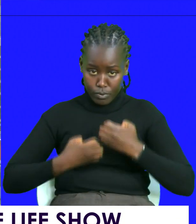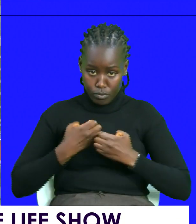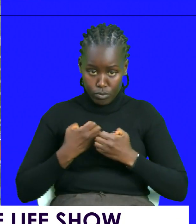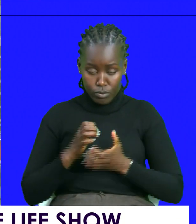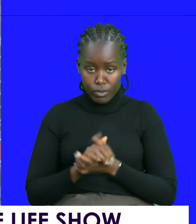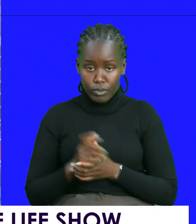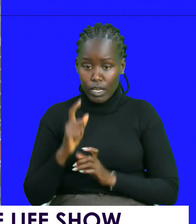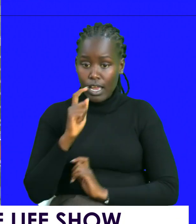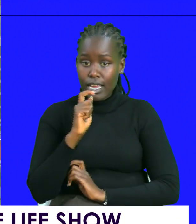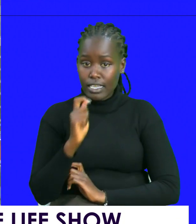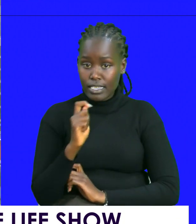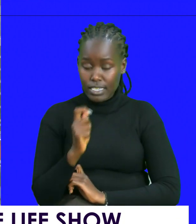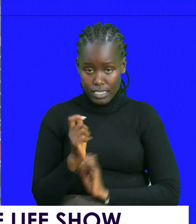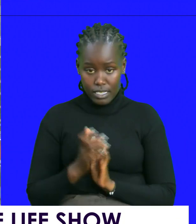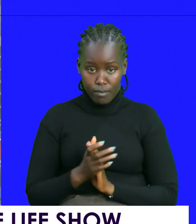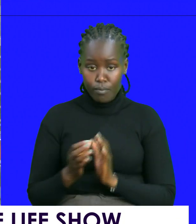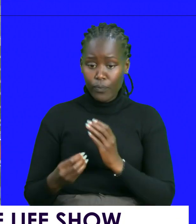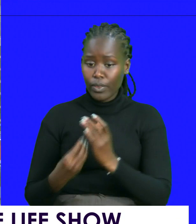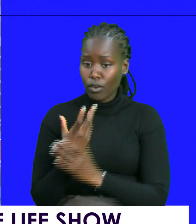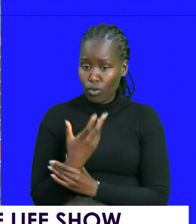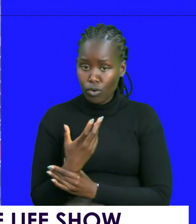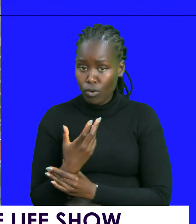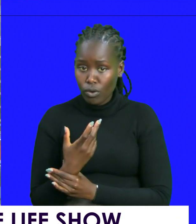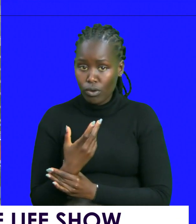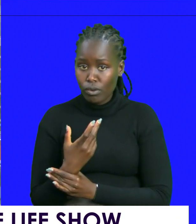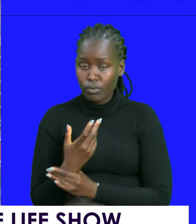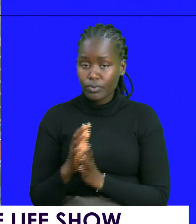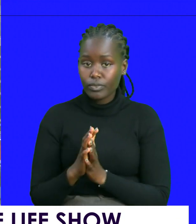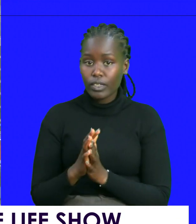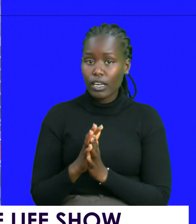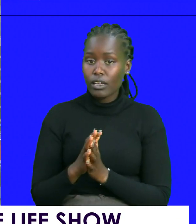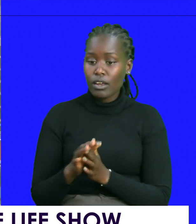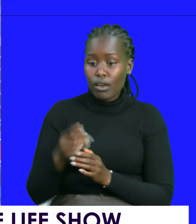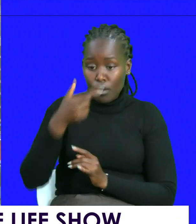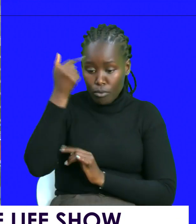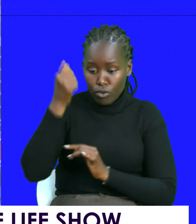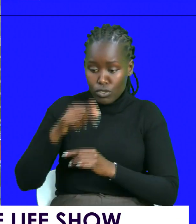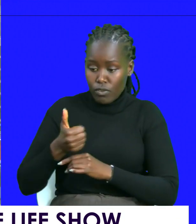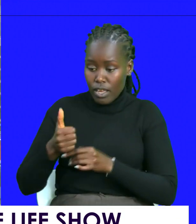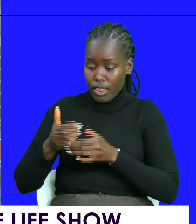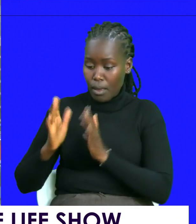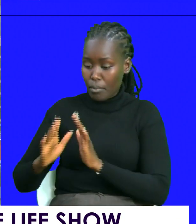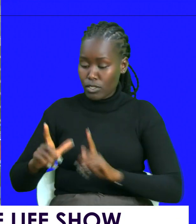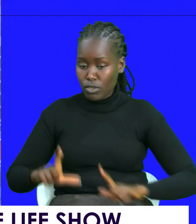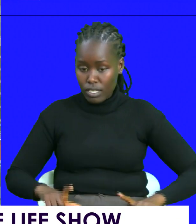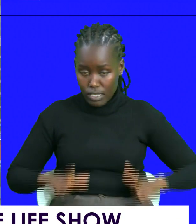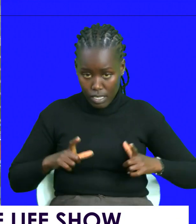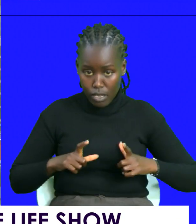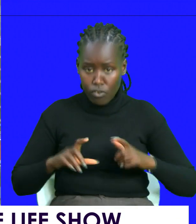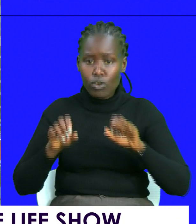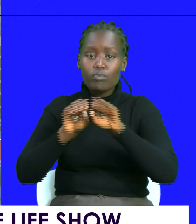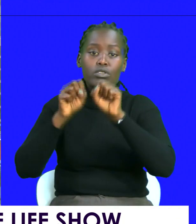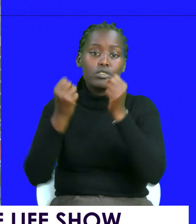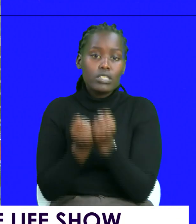test. Let it not be that you grew at the expense of somebody's life, at the expense of a society that